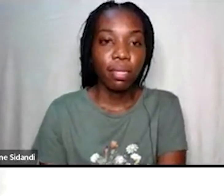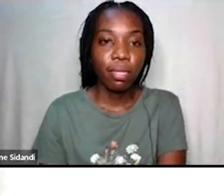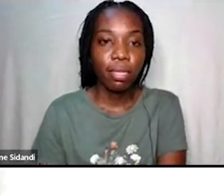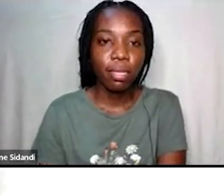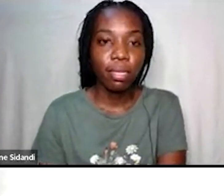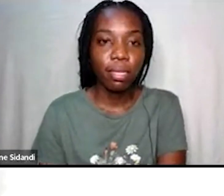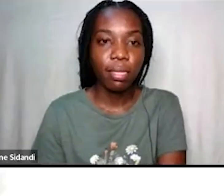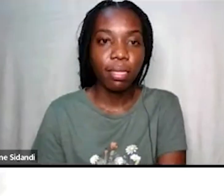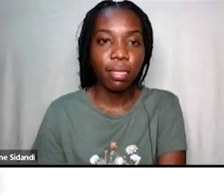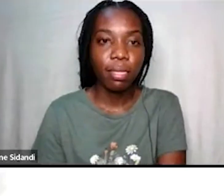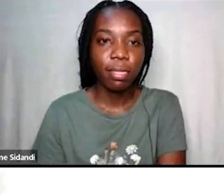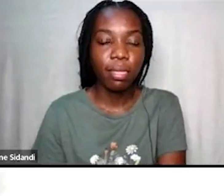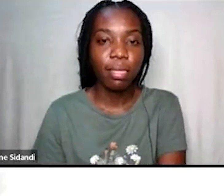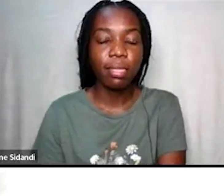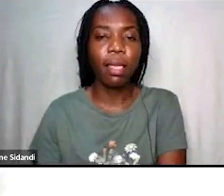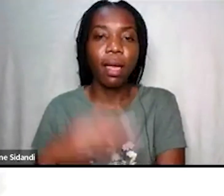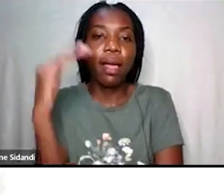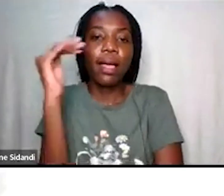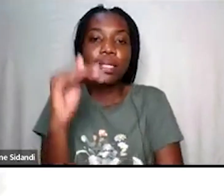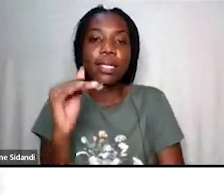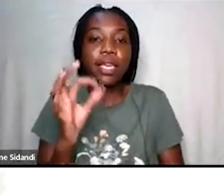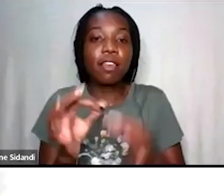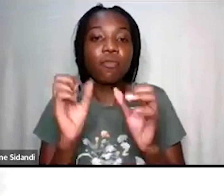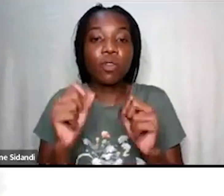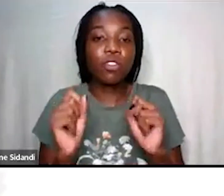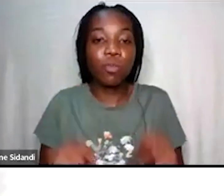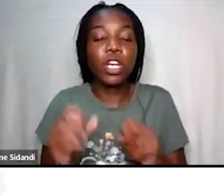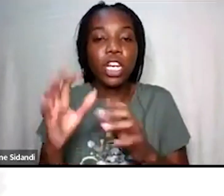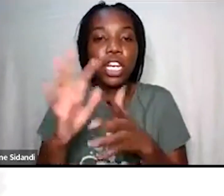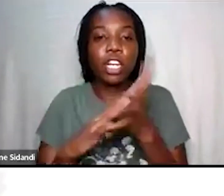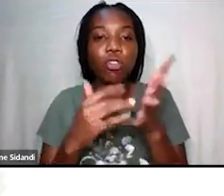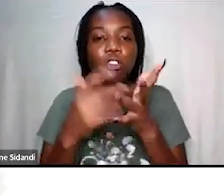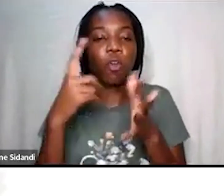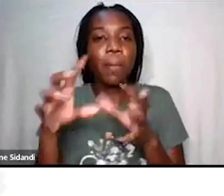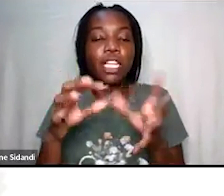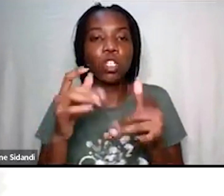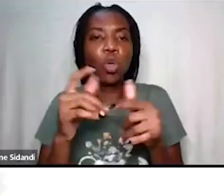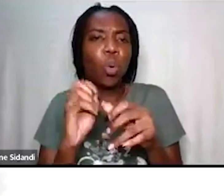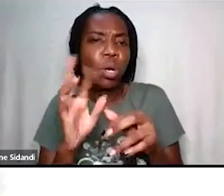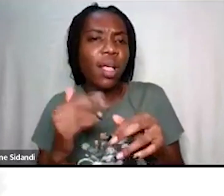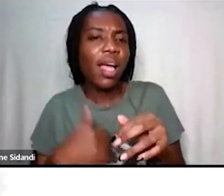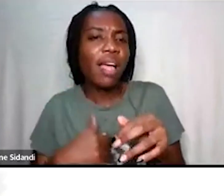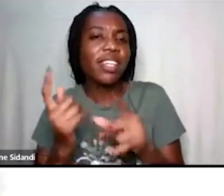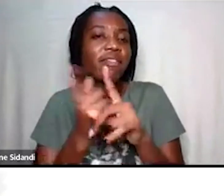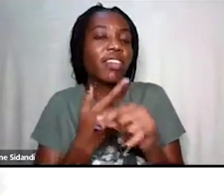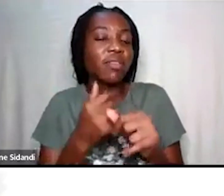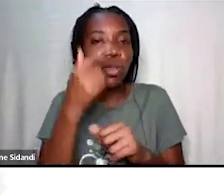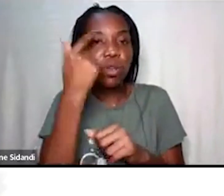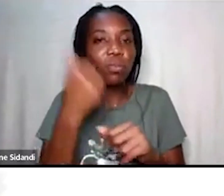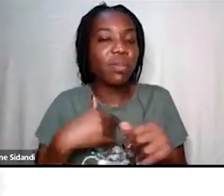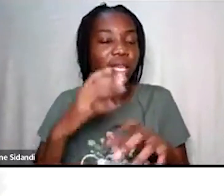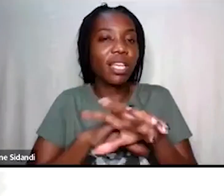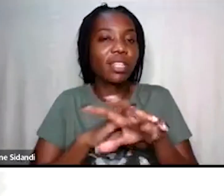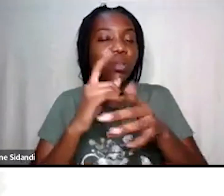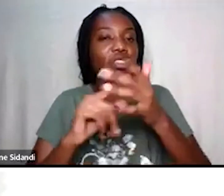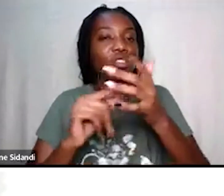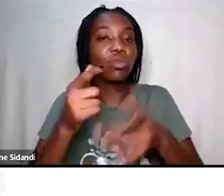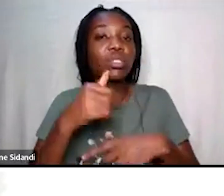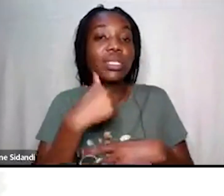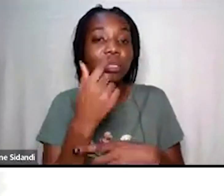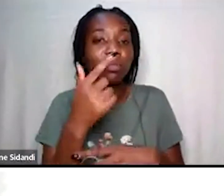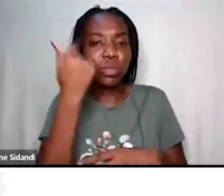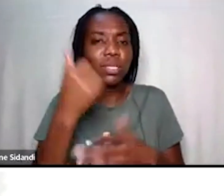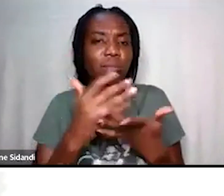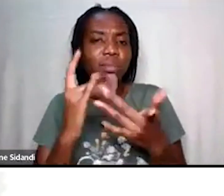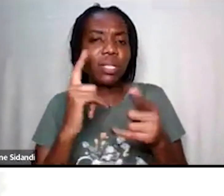Yeah, so no, she's asking whether she can network for marketing or there's a difference, because I think I get what you're saying, because sometimes people,